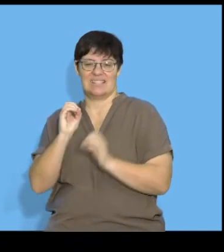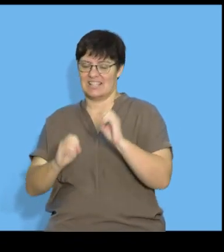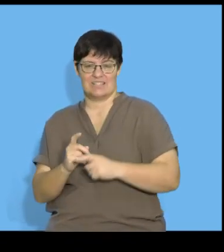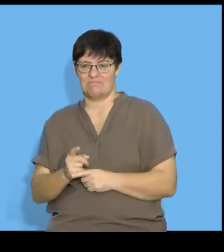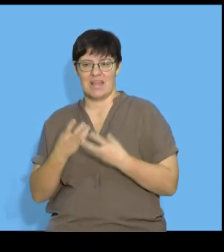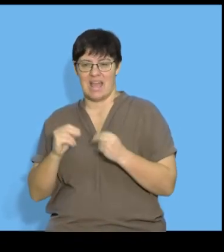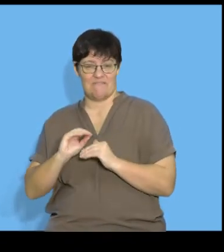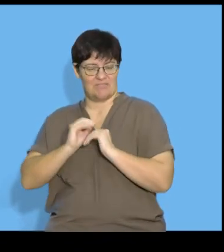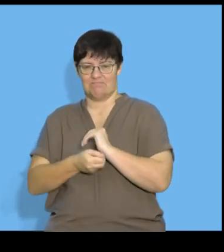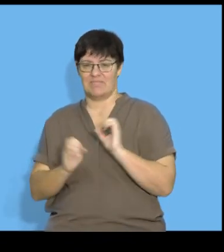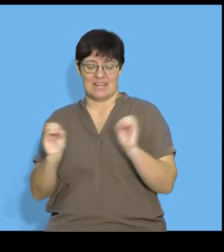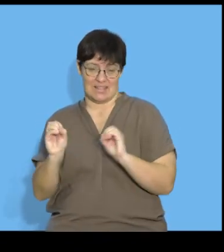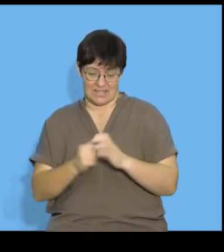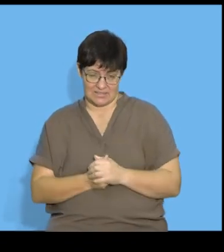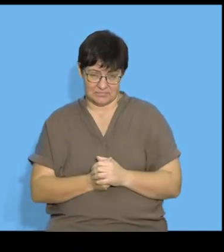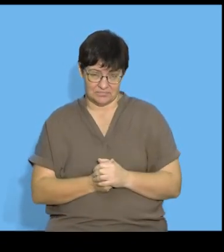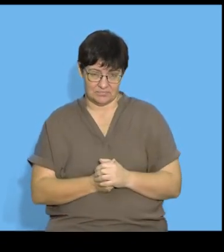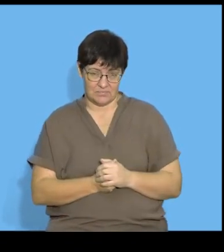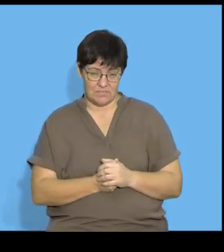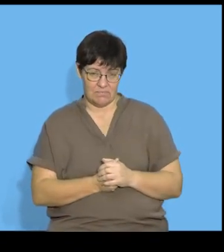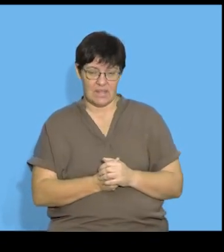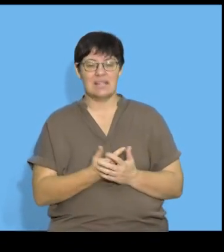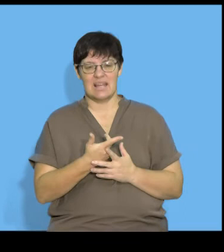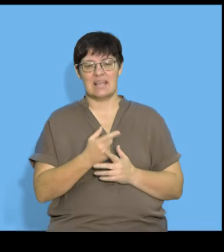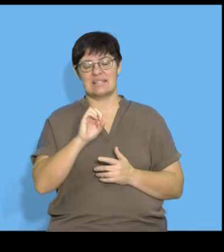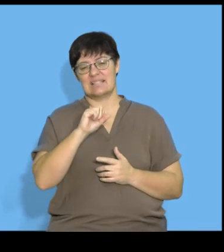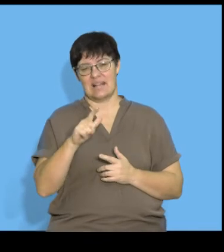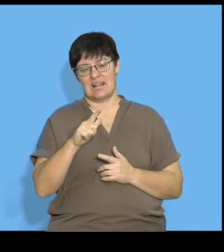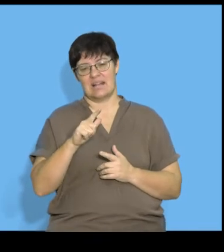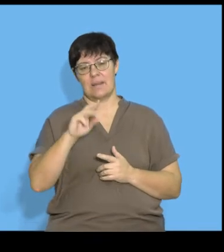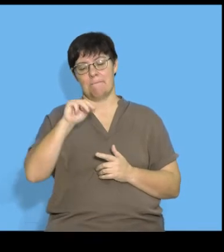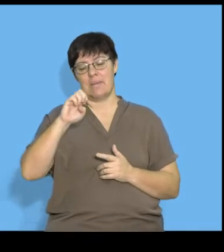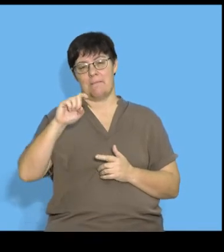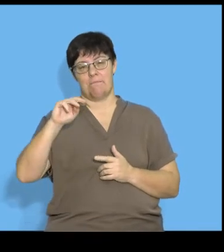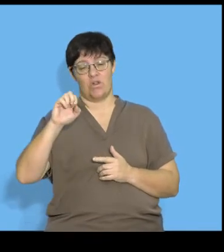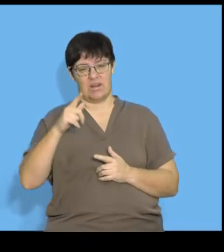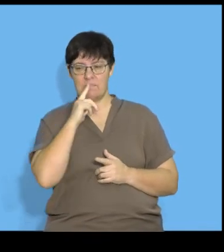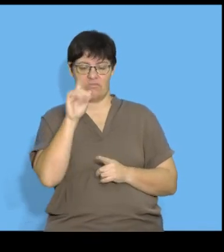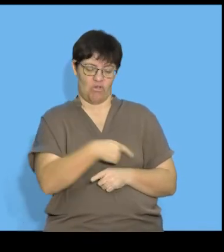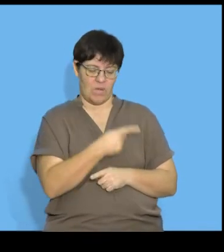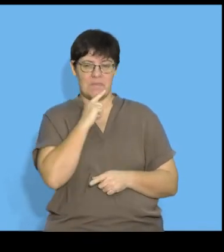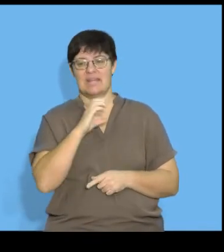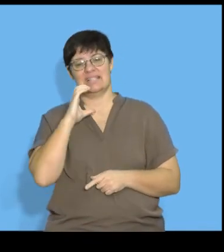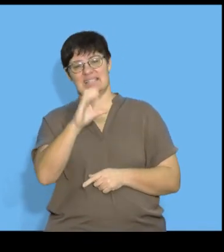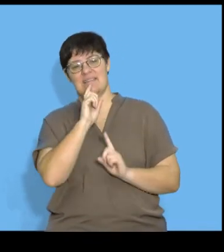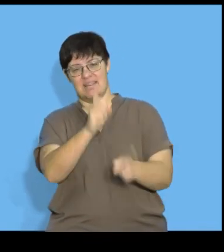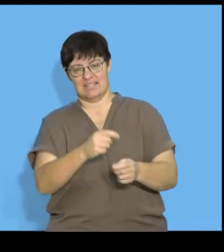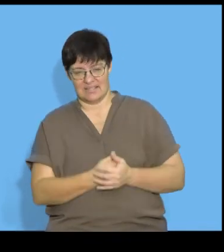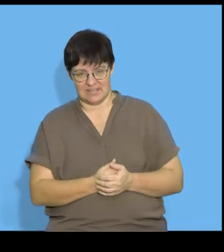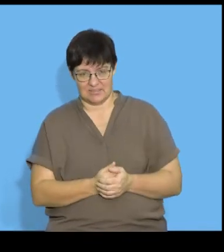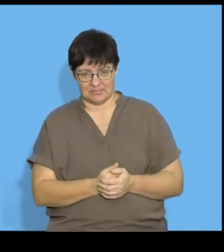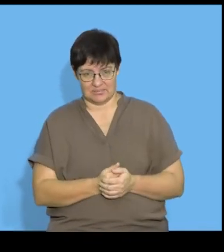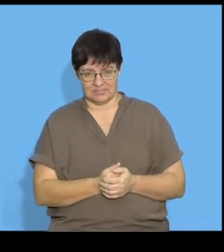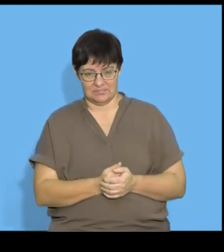not have at all. They just have a cell membrane. So that would be incorrect. So number C would be a